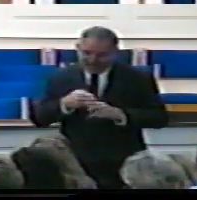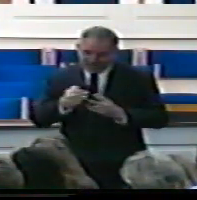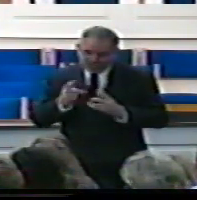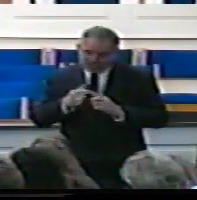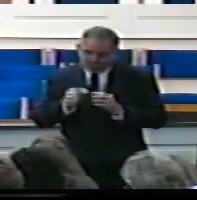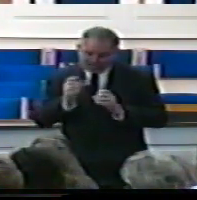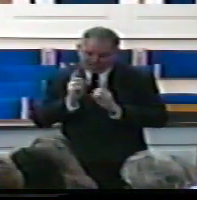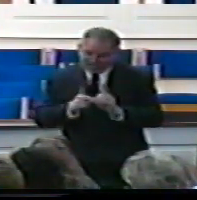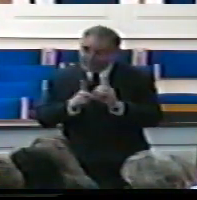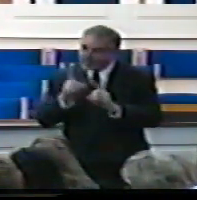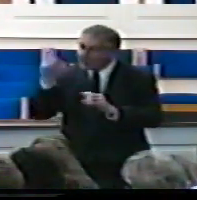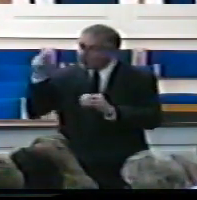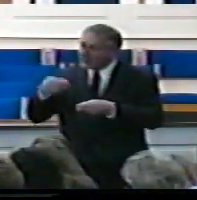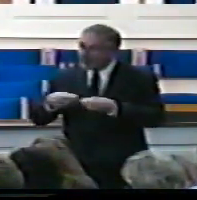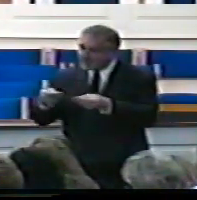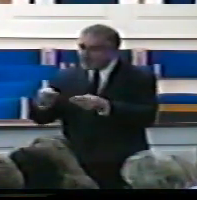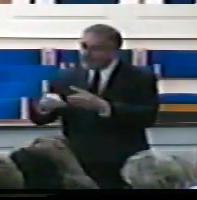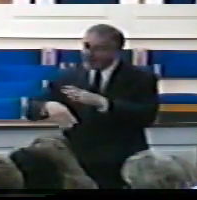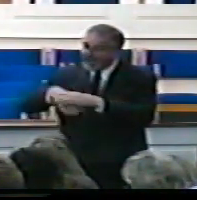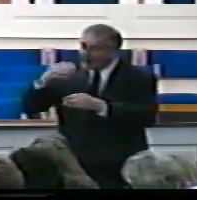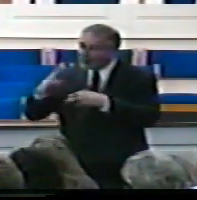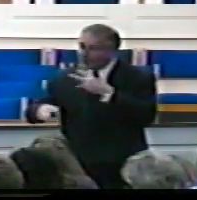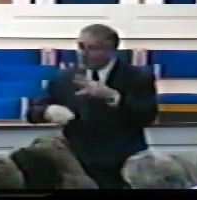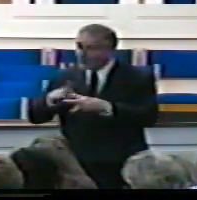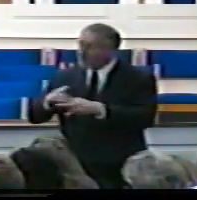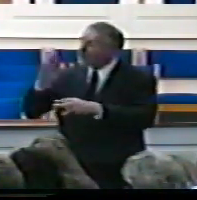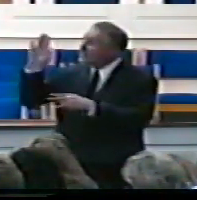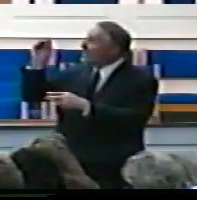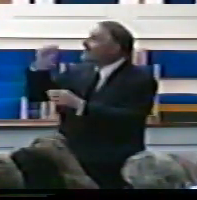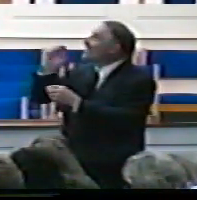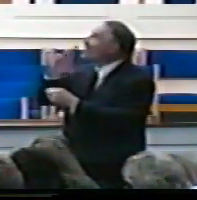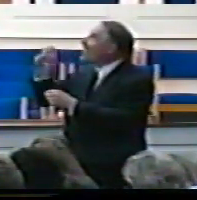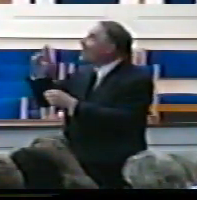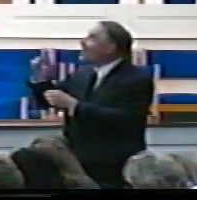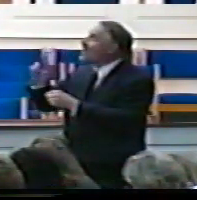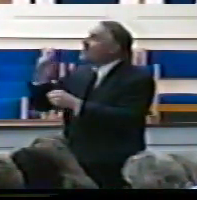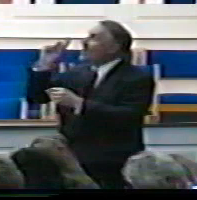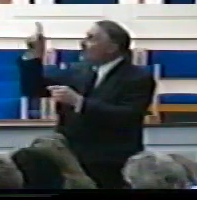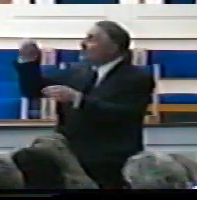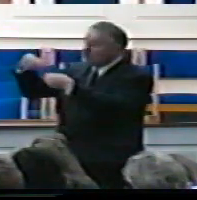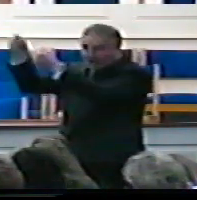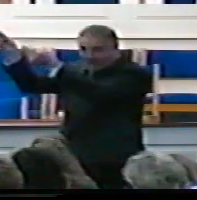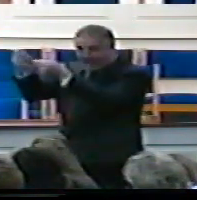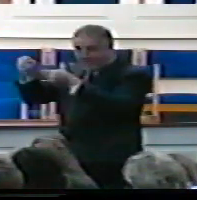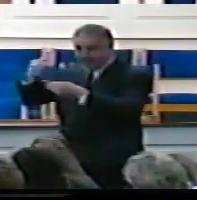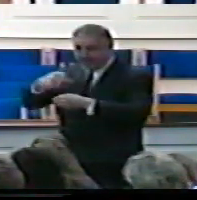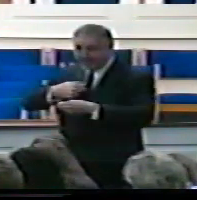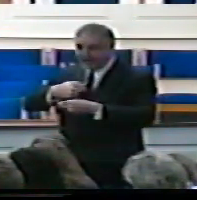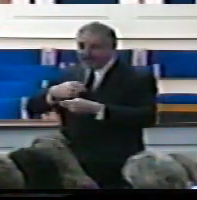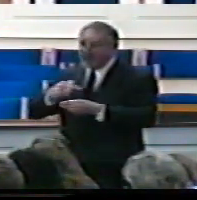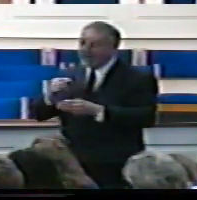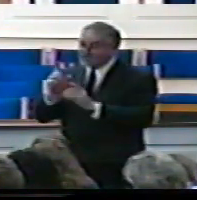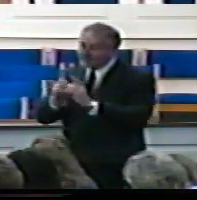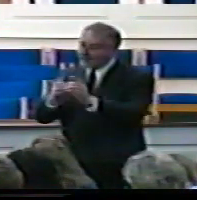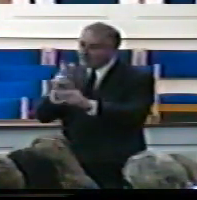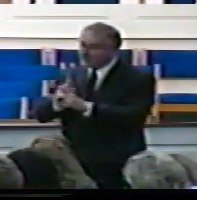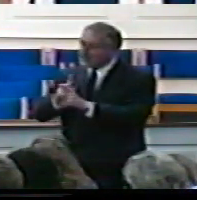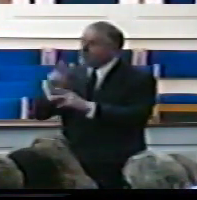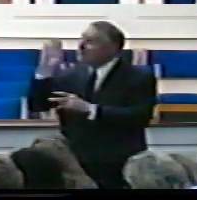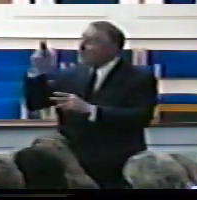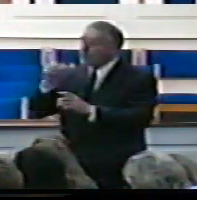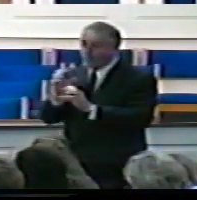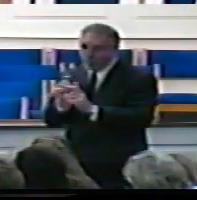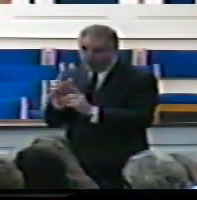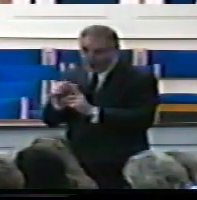which thou gavest me out of the world. Thine they are, and thou gavest them to me, and they have kept thy